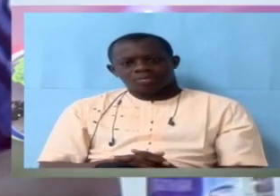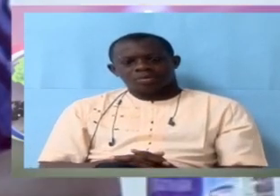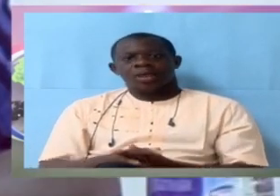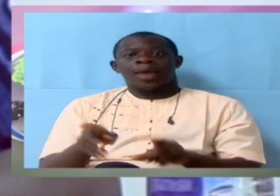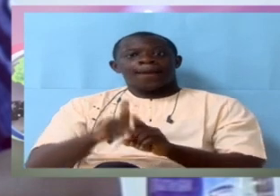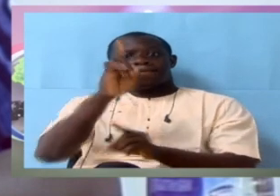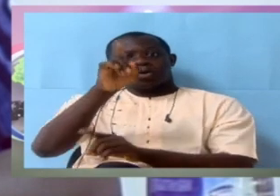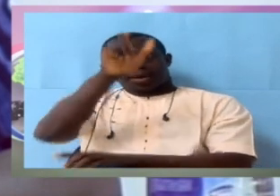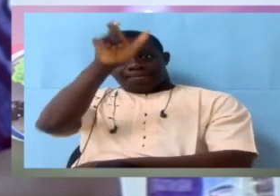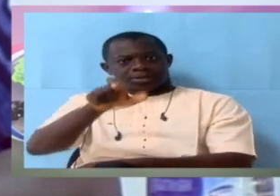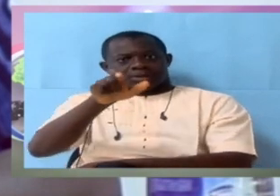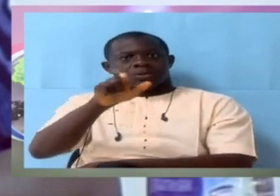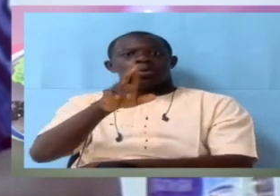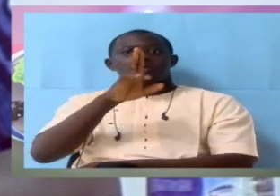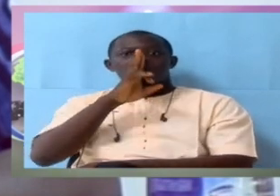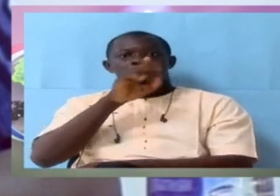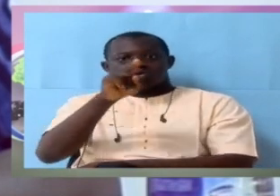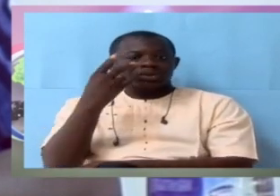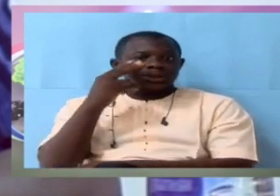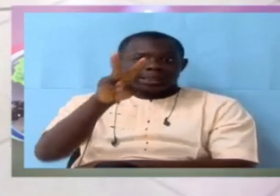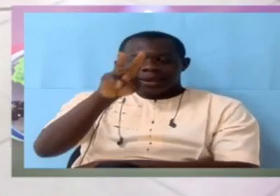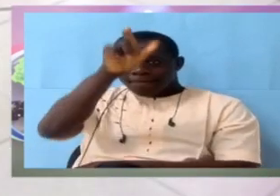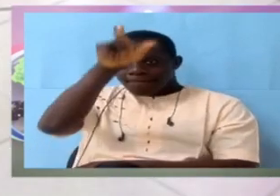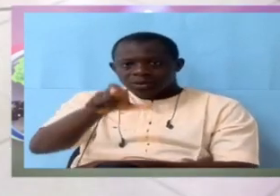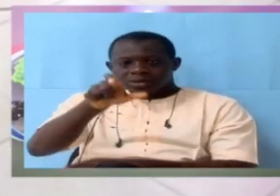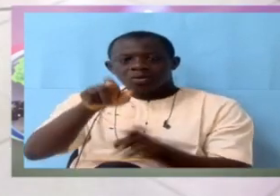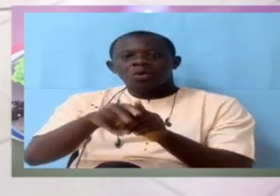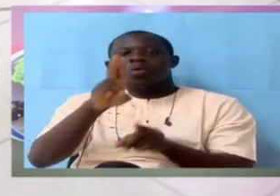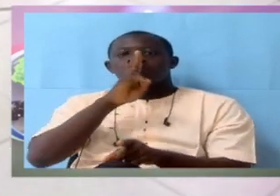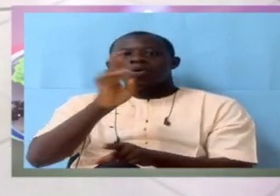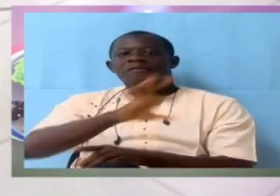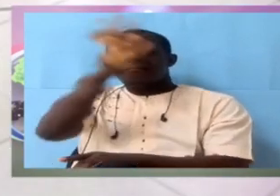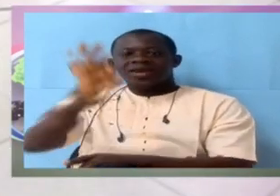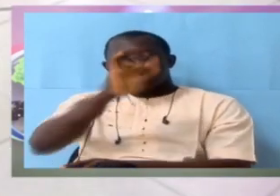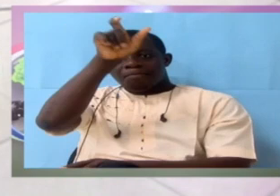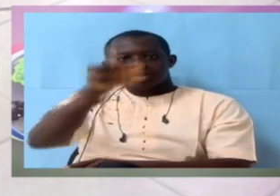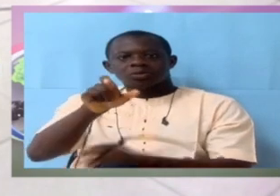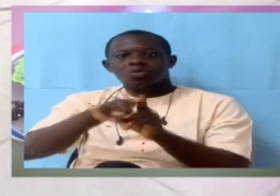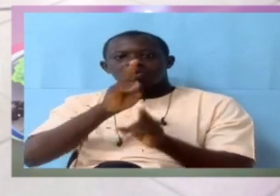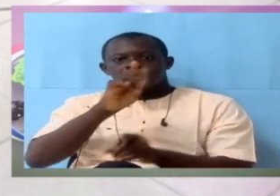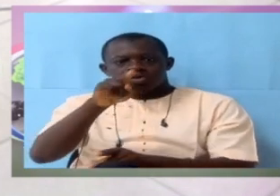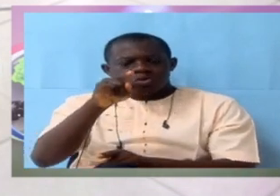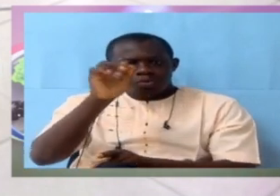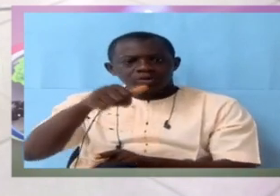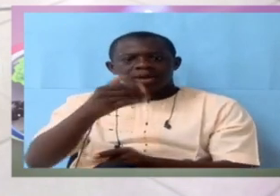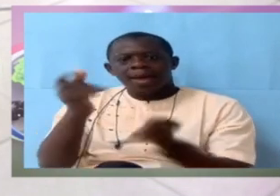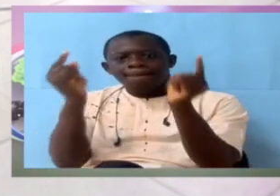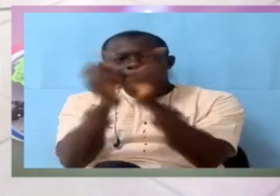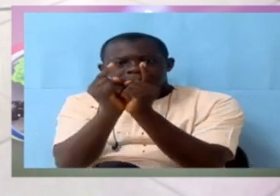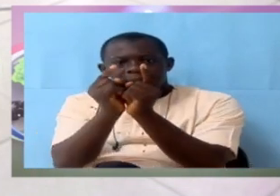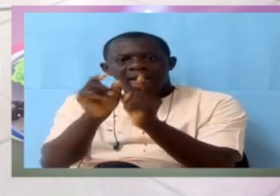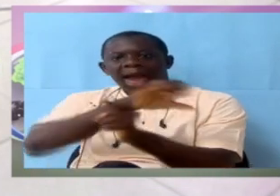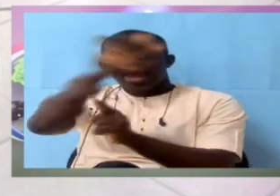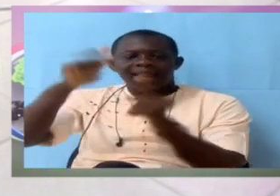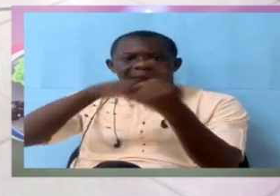But as a human being, if you see somebody who is a person whom you can approach